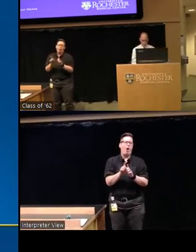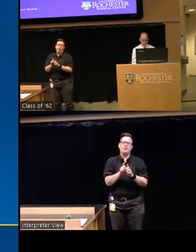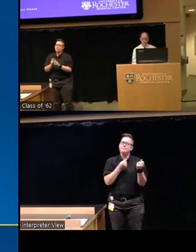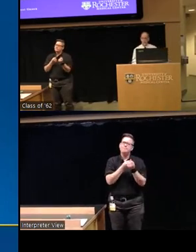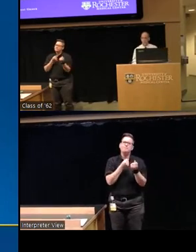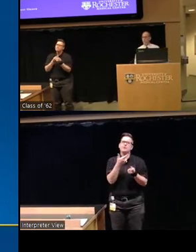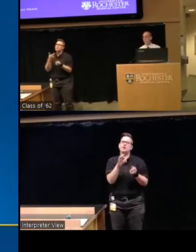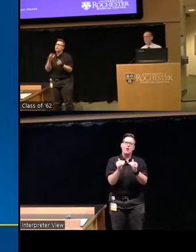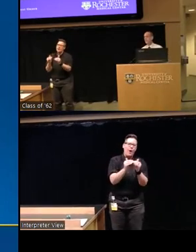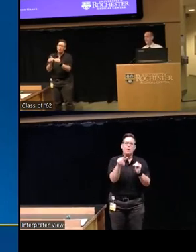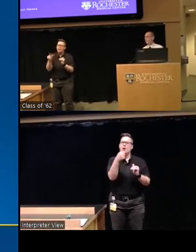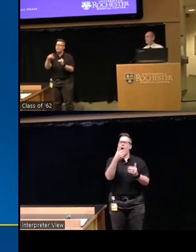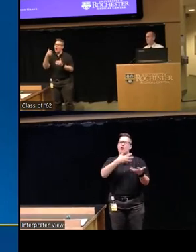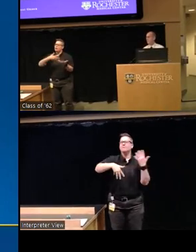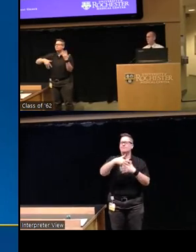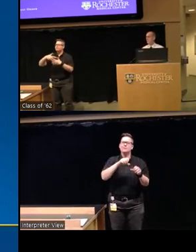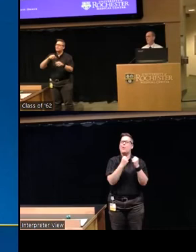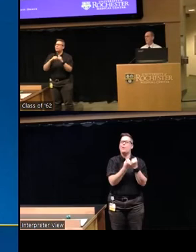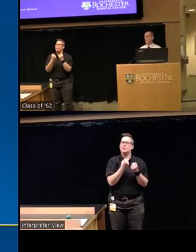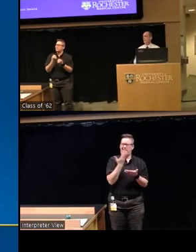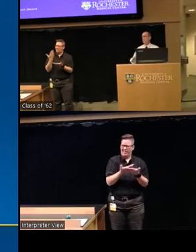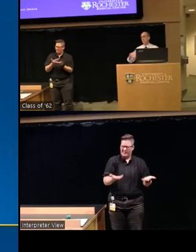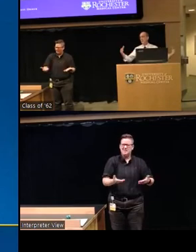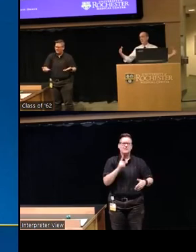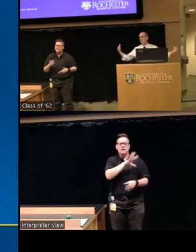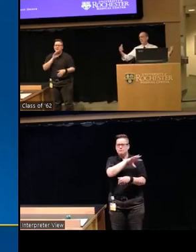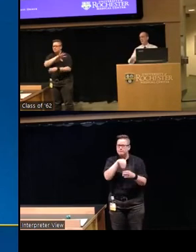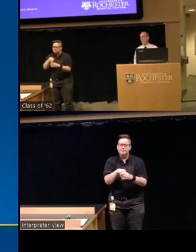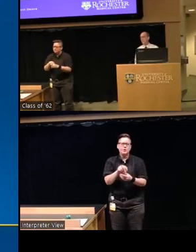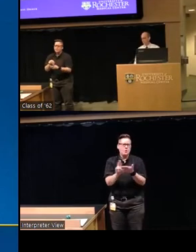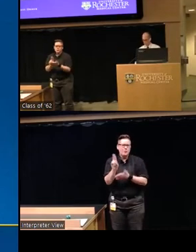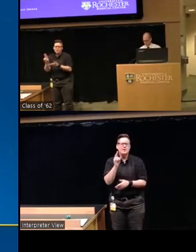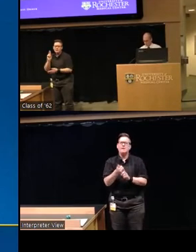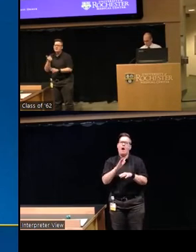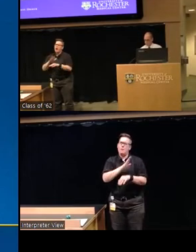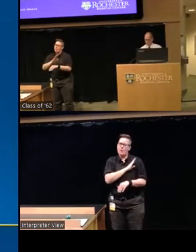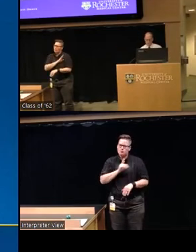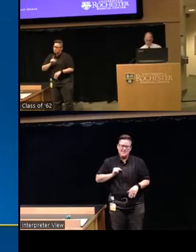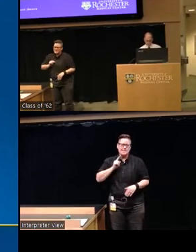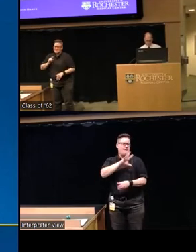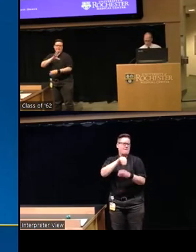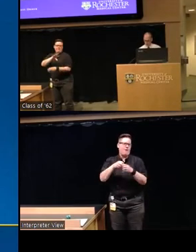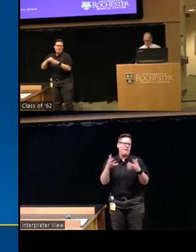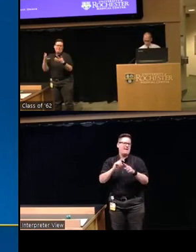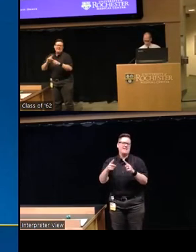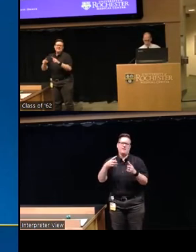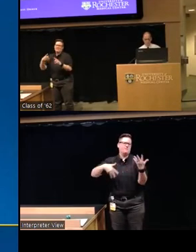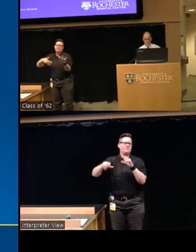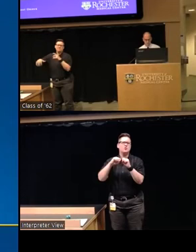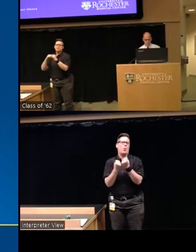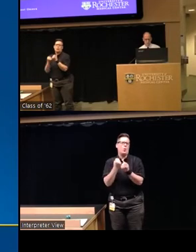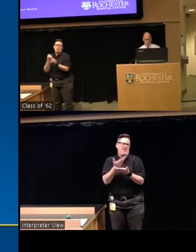causes, and they were both trustees of the university and very involved with social causes across the city and our